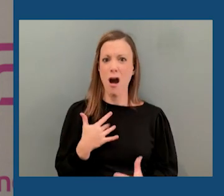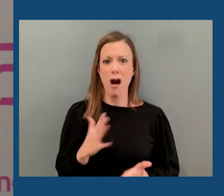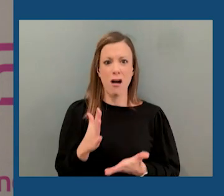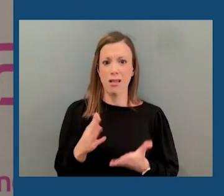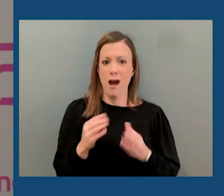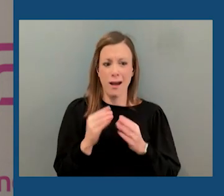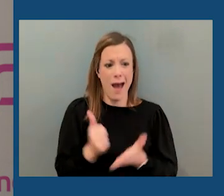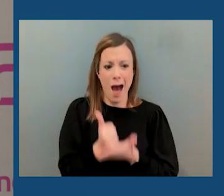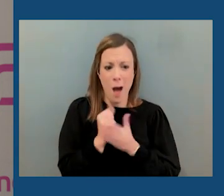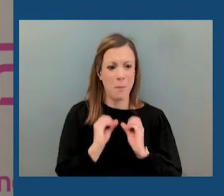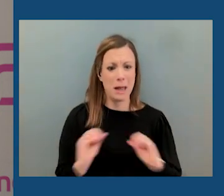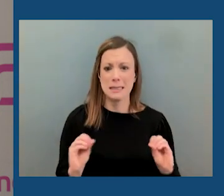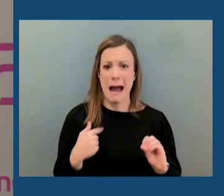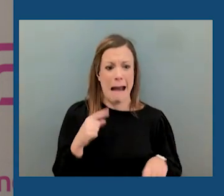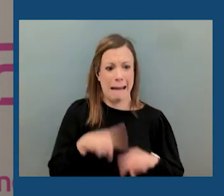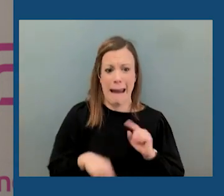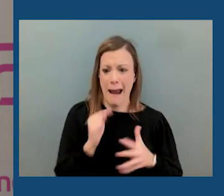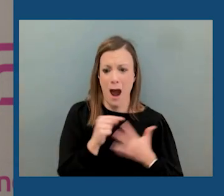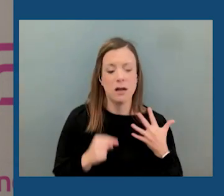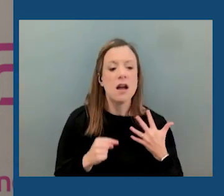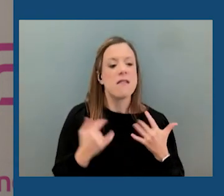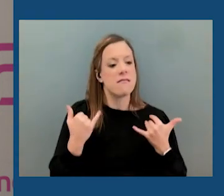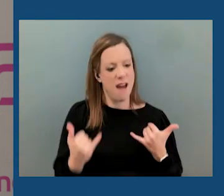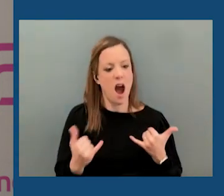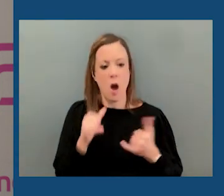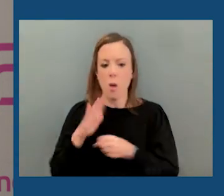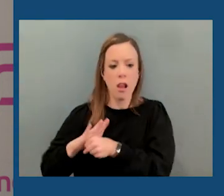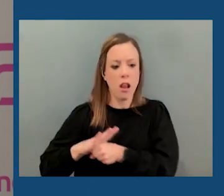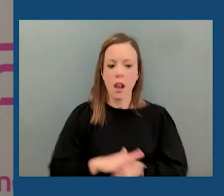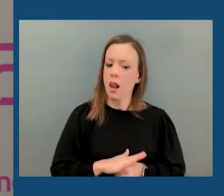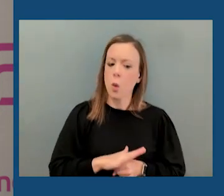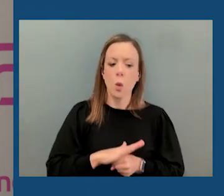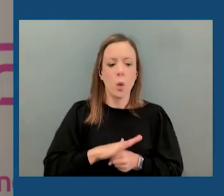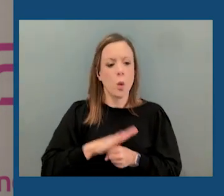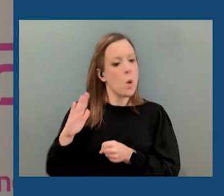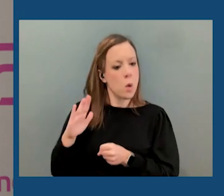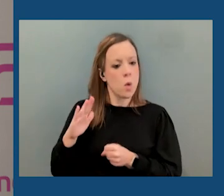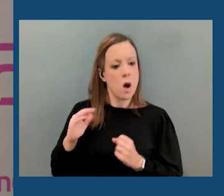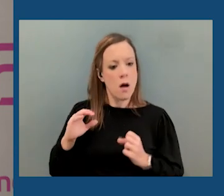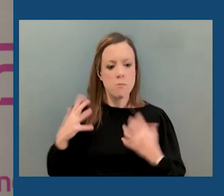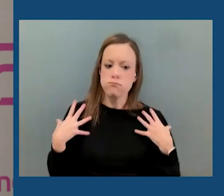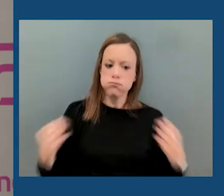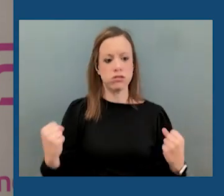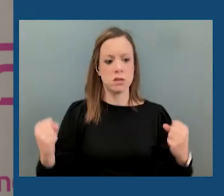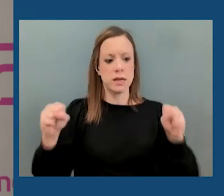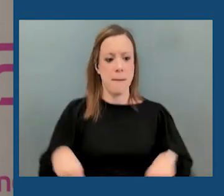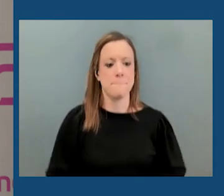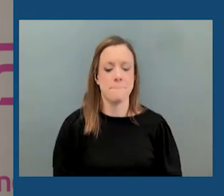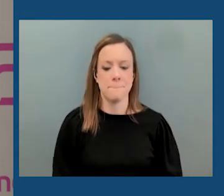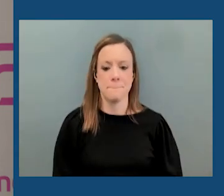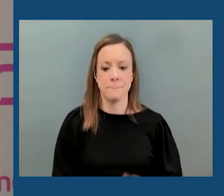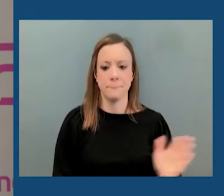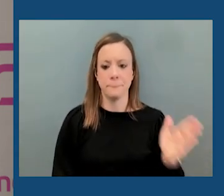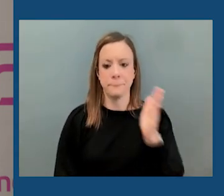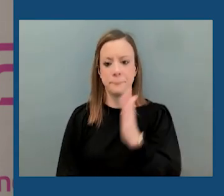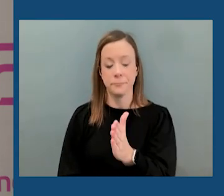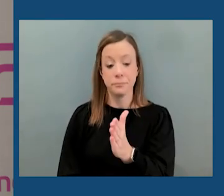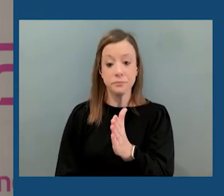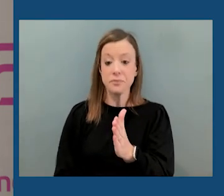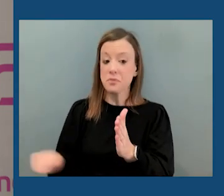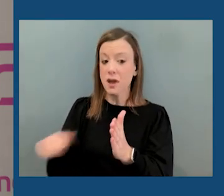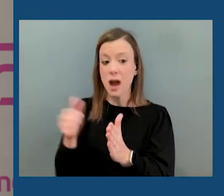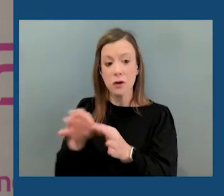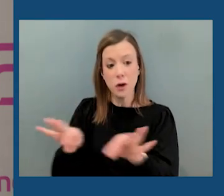committed to breaking the cycles of oppression that they lived within. The other important group that we work with are teachers